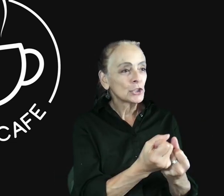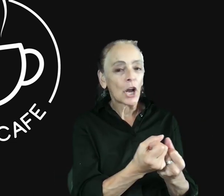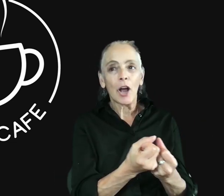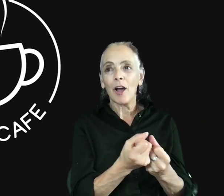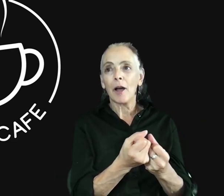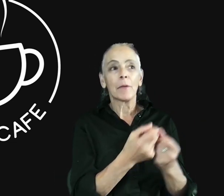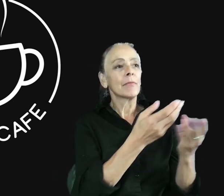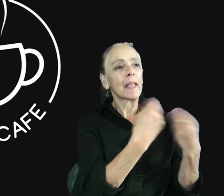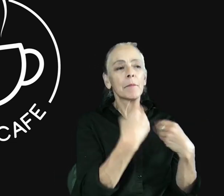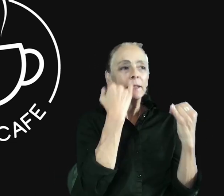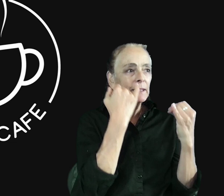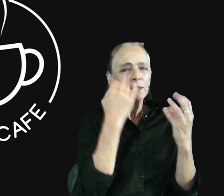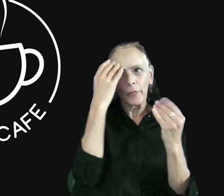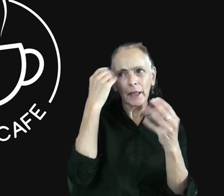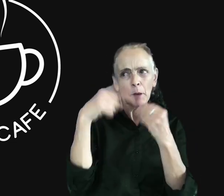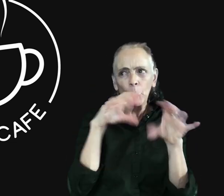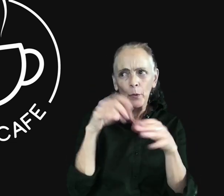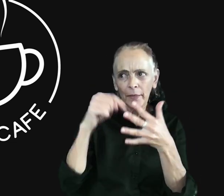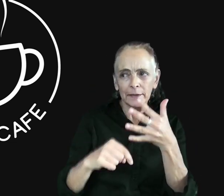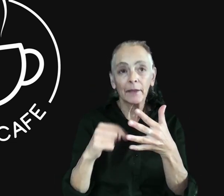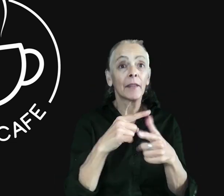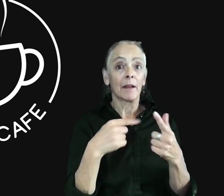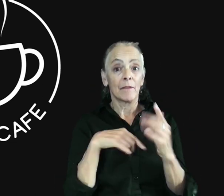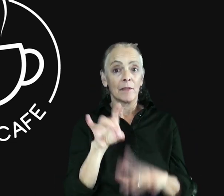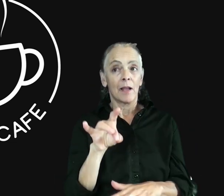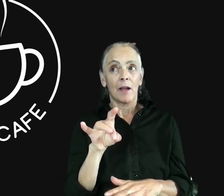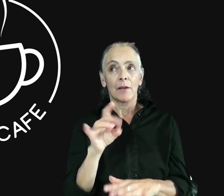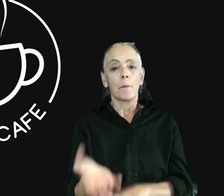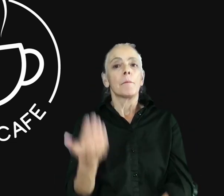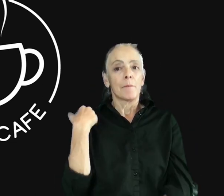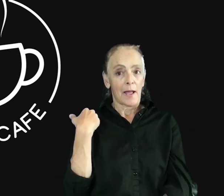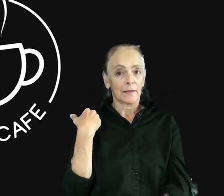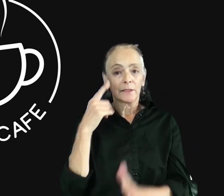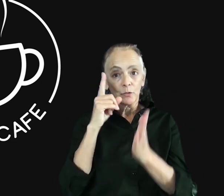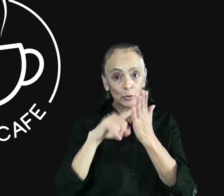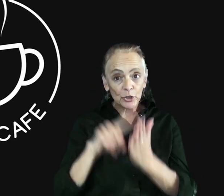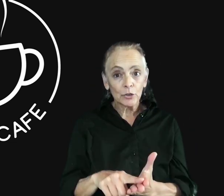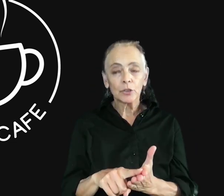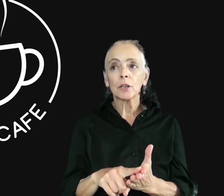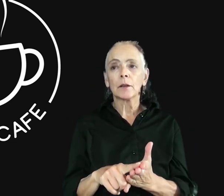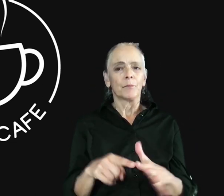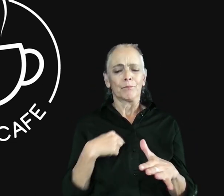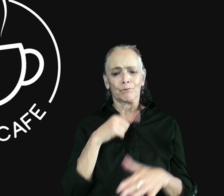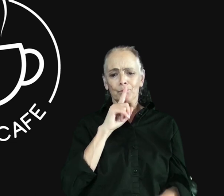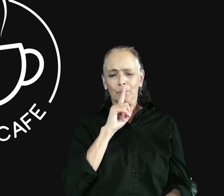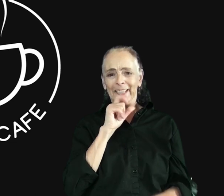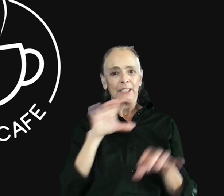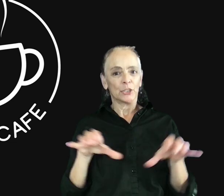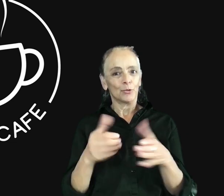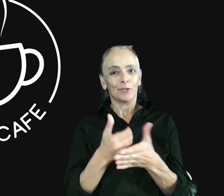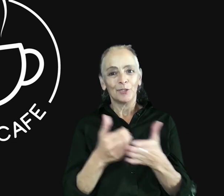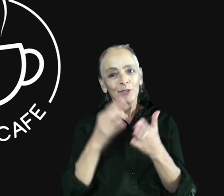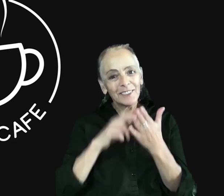about doing this i was able to even go back and find even past pieces of research and i wasn't doing any new research